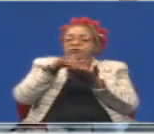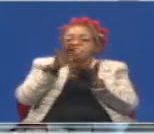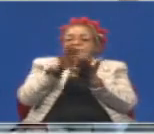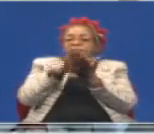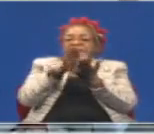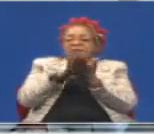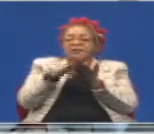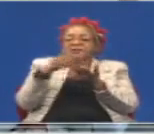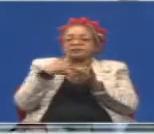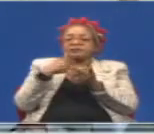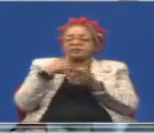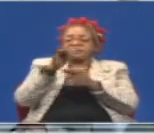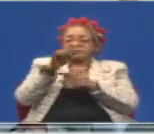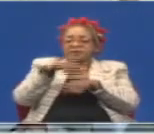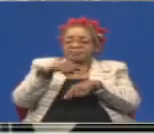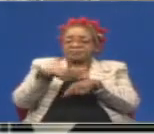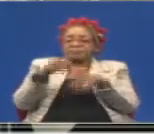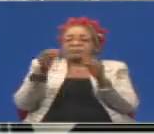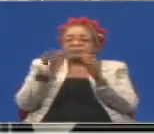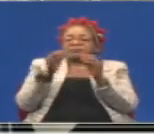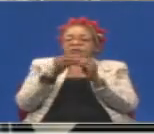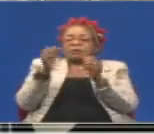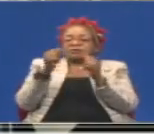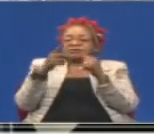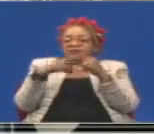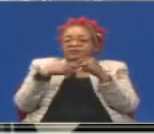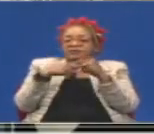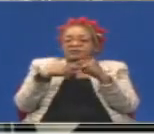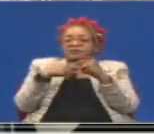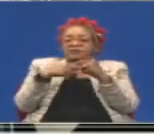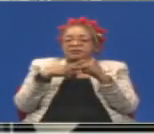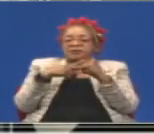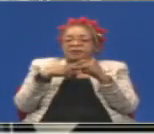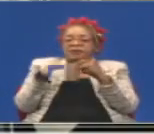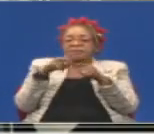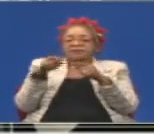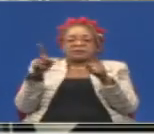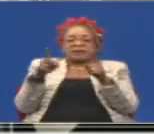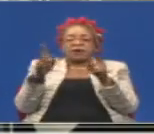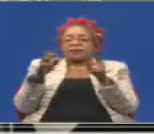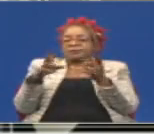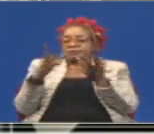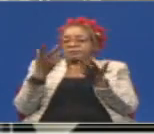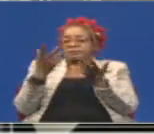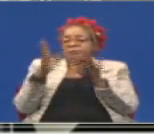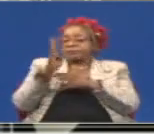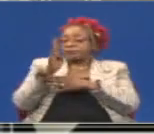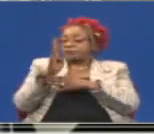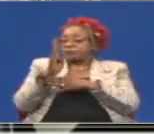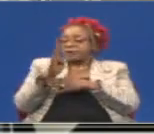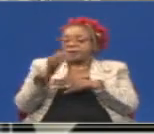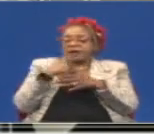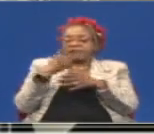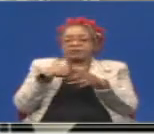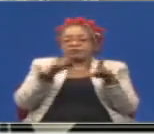governors during the meeting held on the 17th of March in Bujumbura. The pursuit for a common